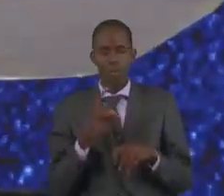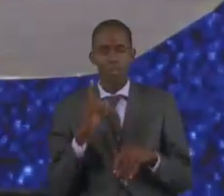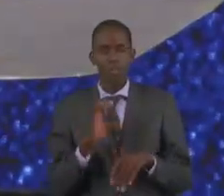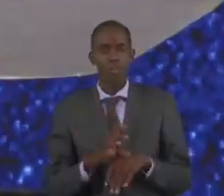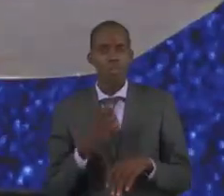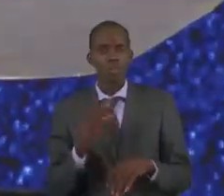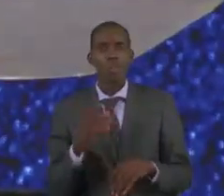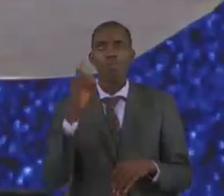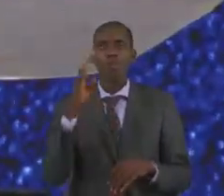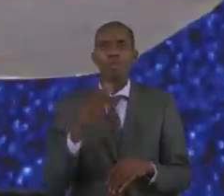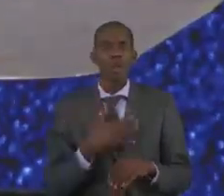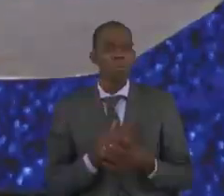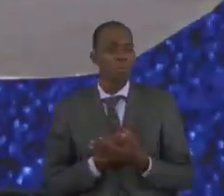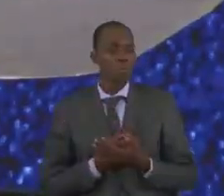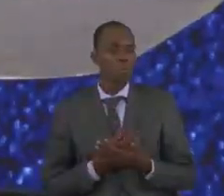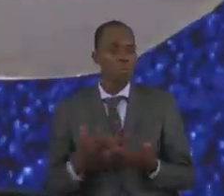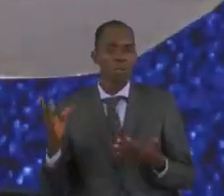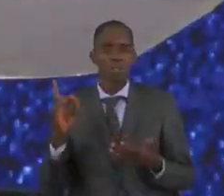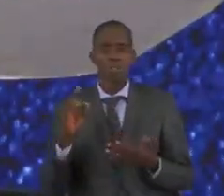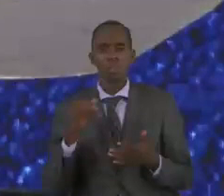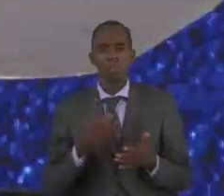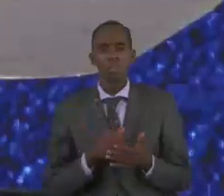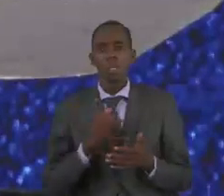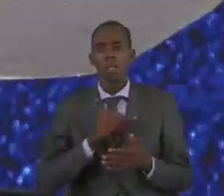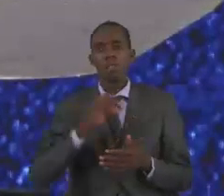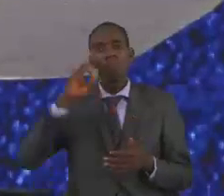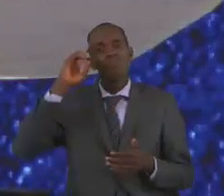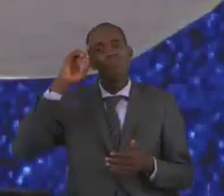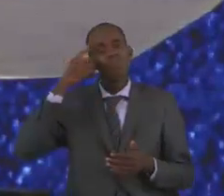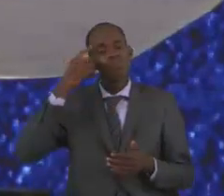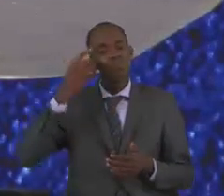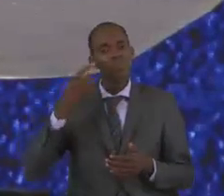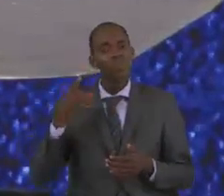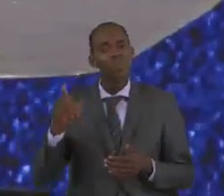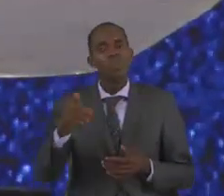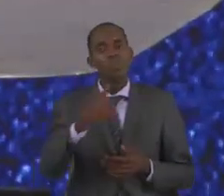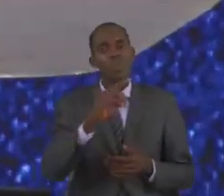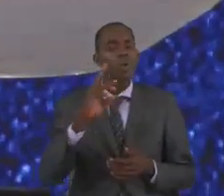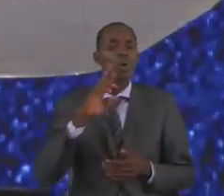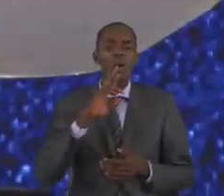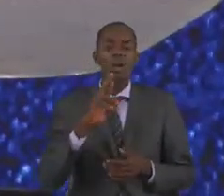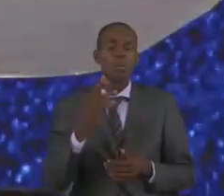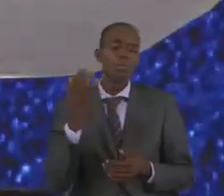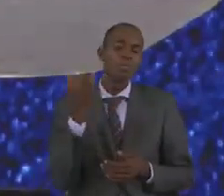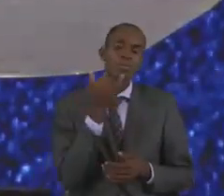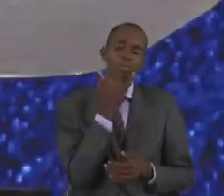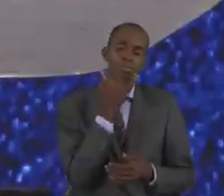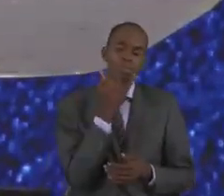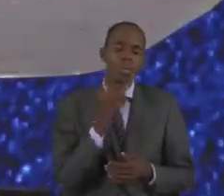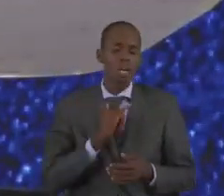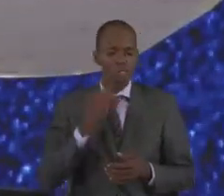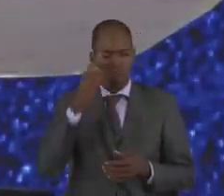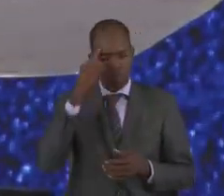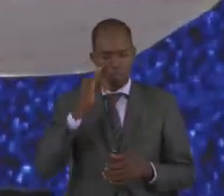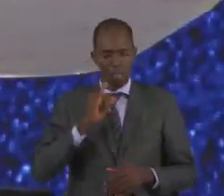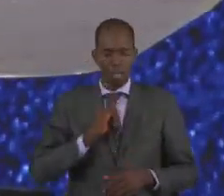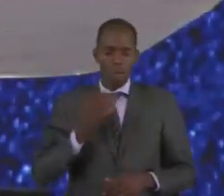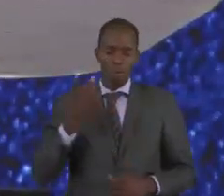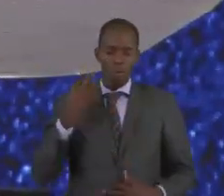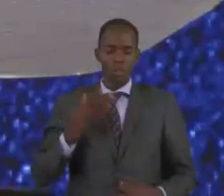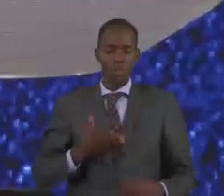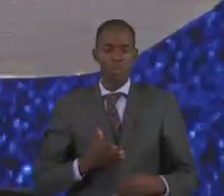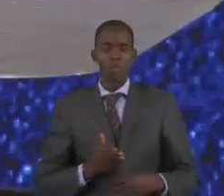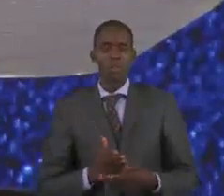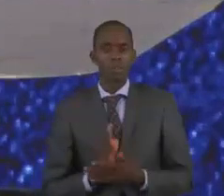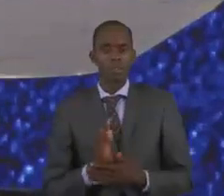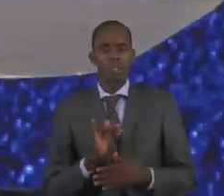and wasted it. I thought they were wrong. I thought I was right. And therefore